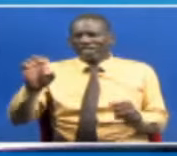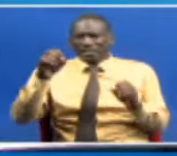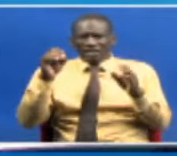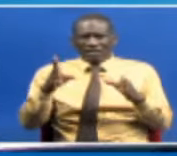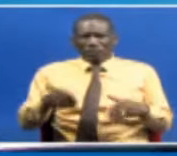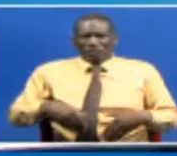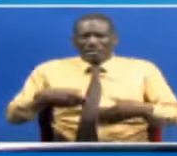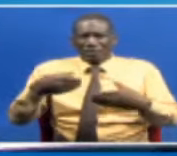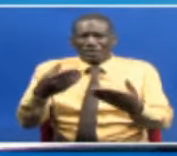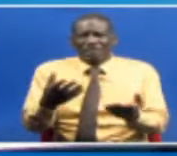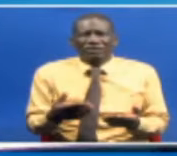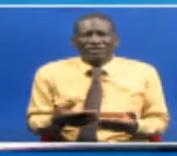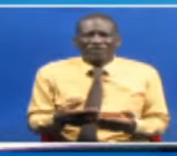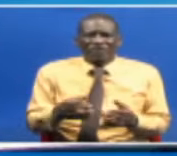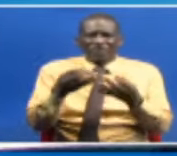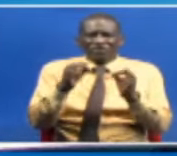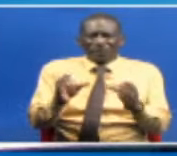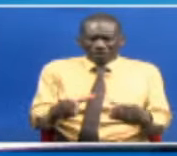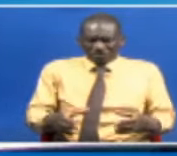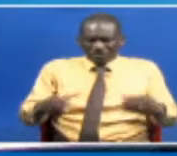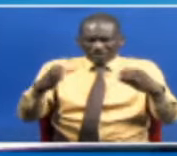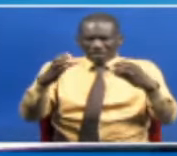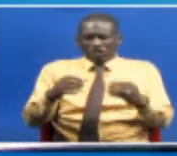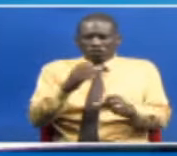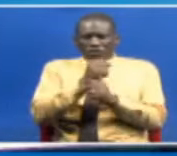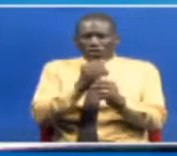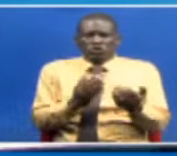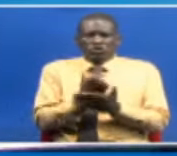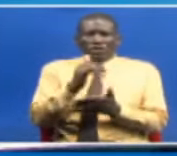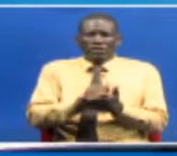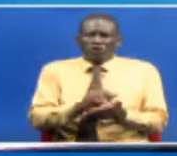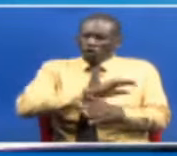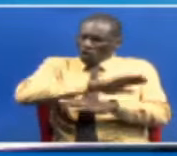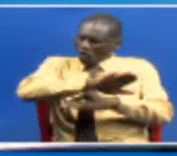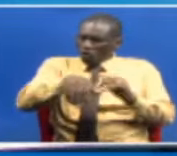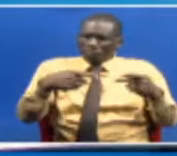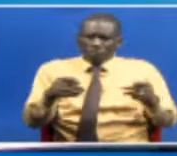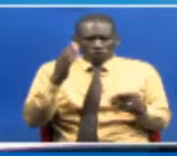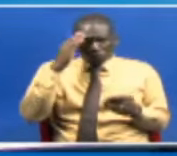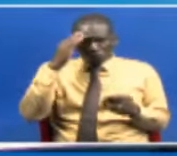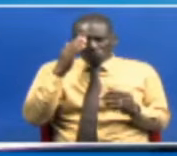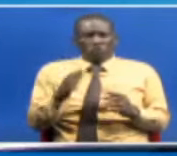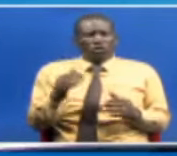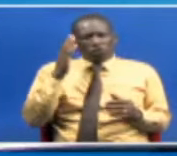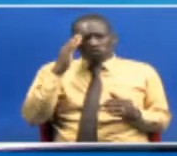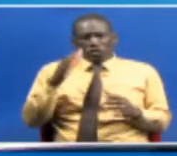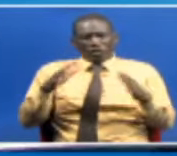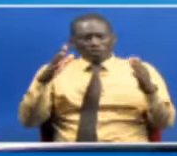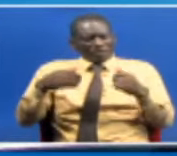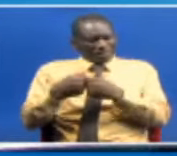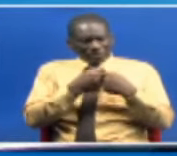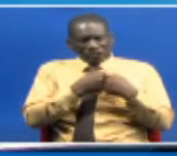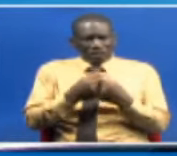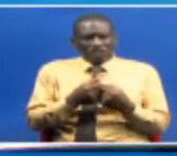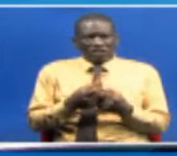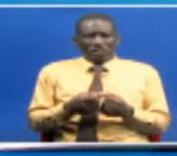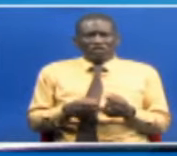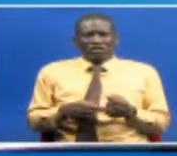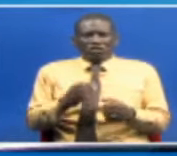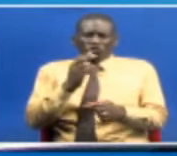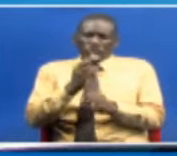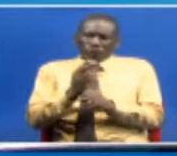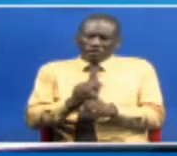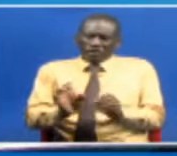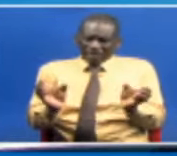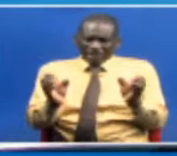providing free cylinders to ensure that everybody, you know, the biggest inhibiting factor to using gas